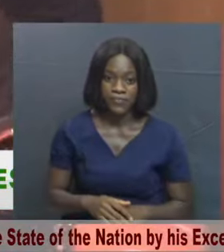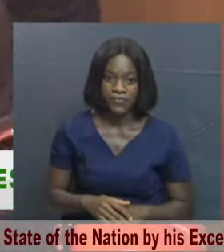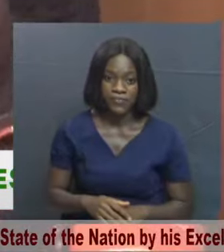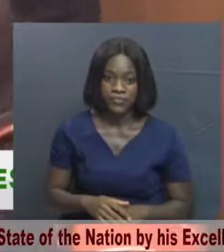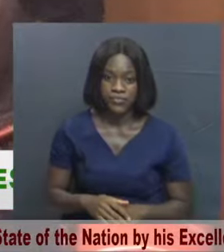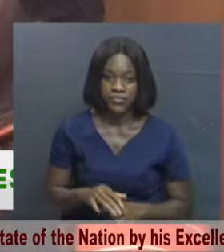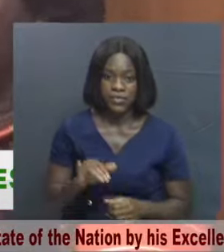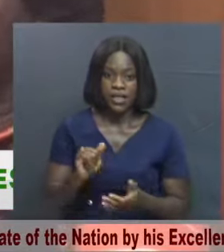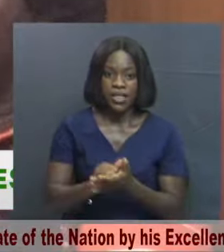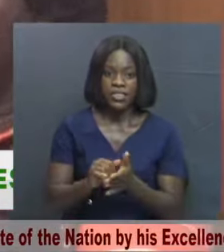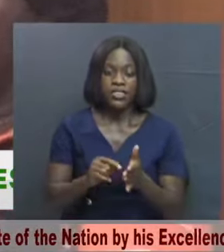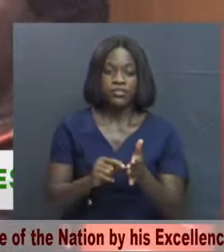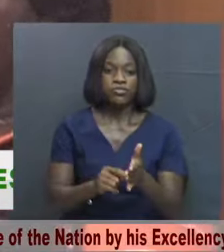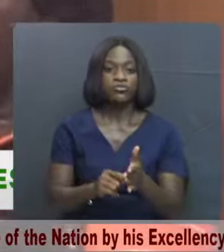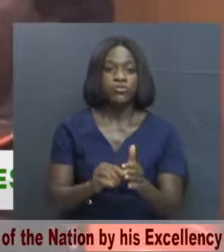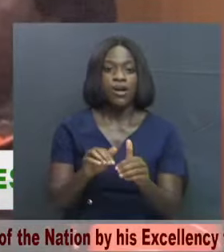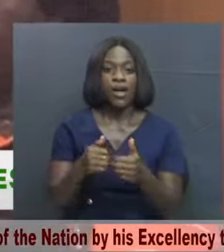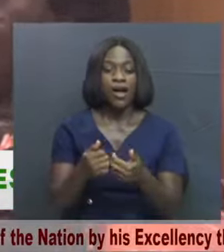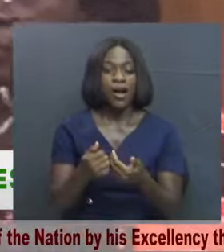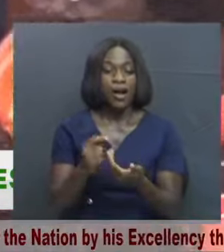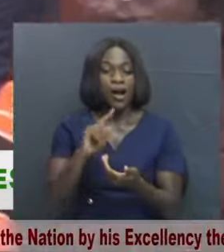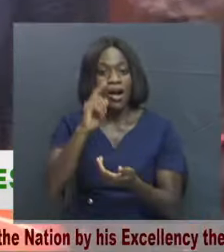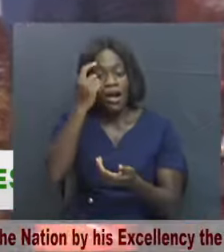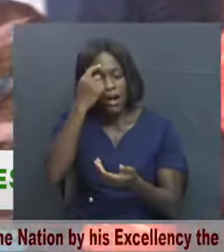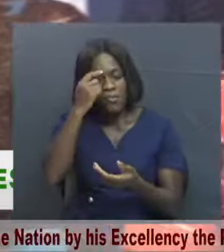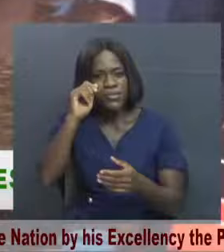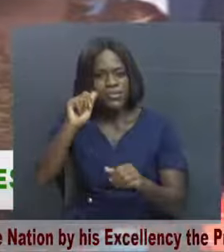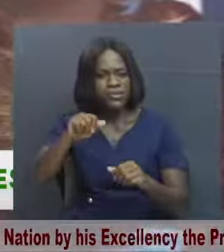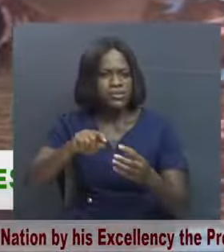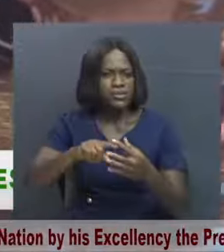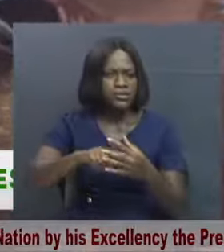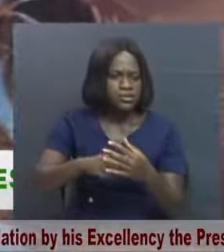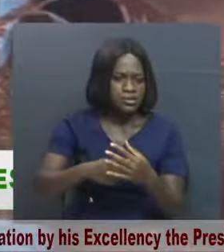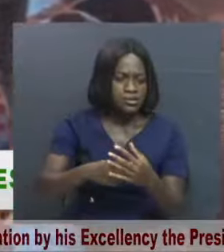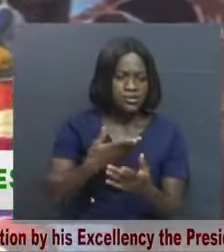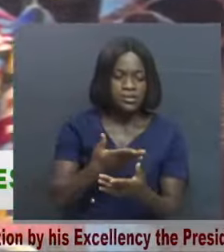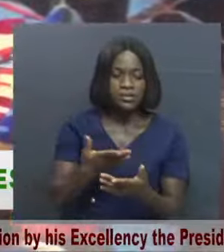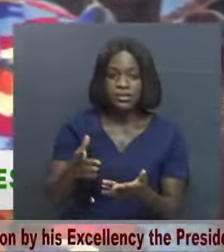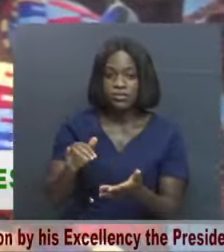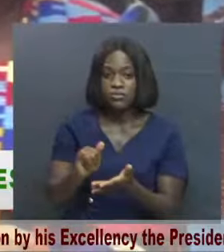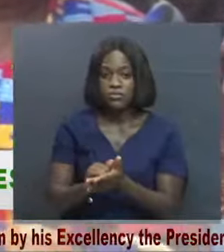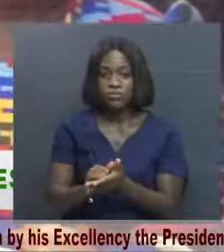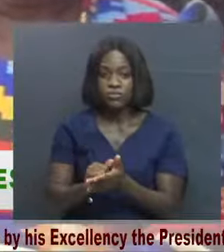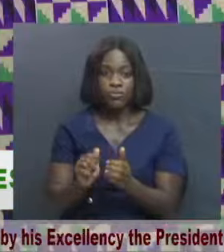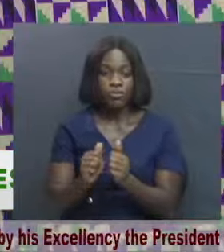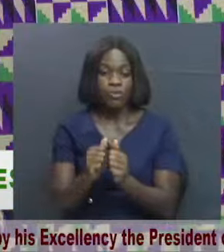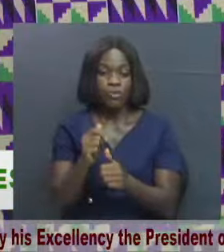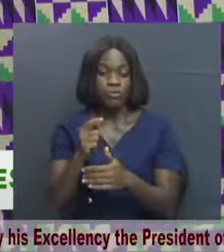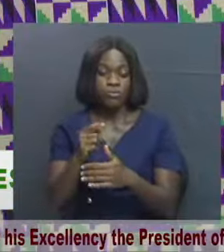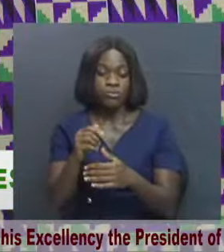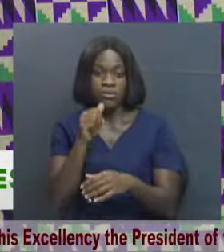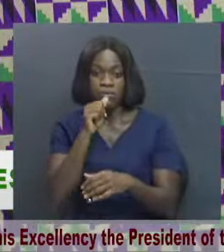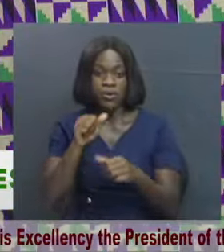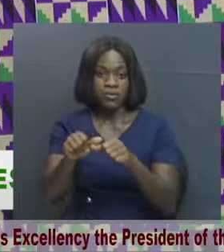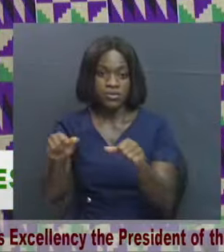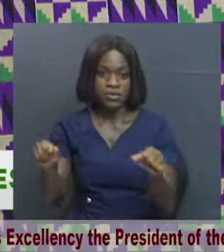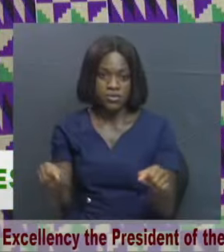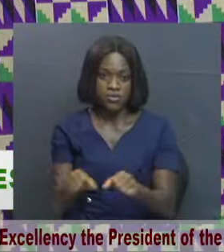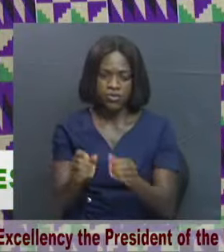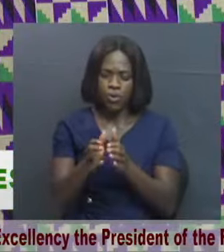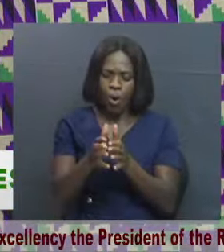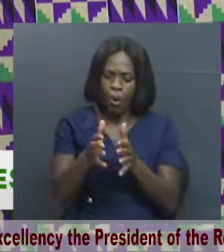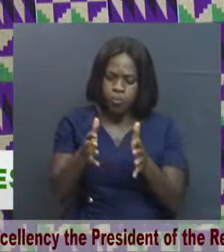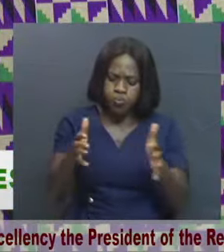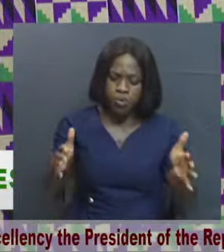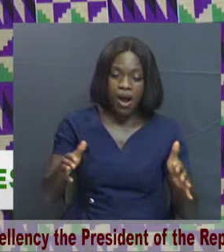demonstrates how government can stimulate and incentivize the private sector to expand and diversify manufacturing across